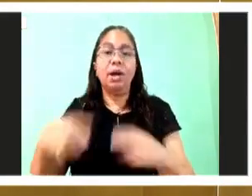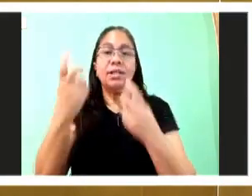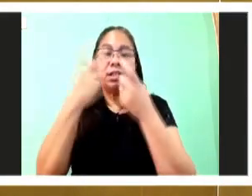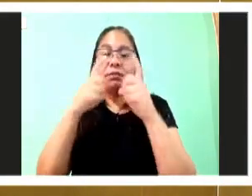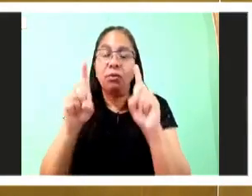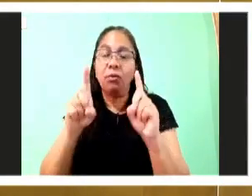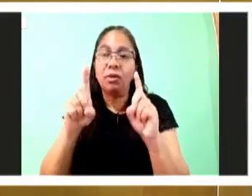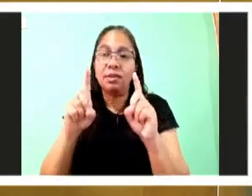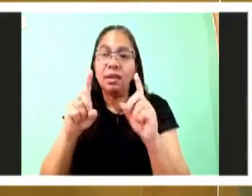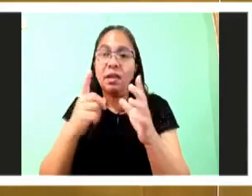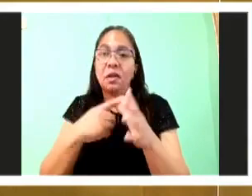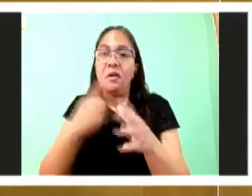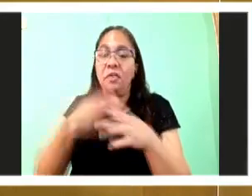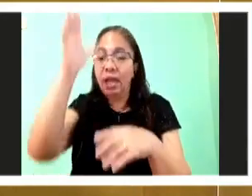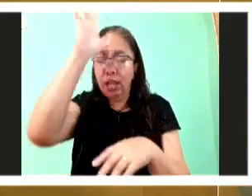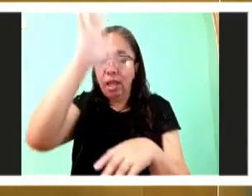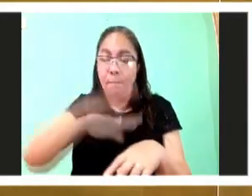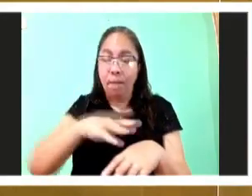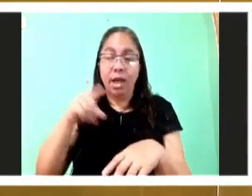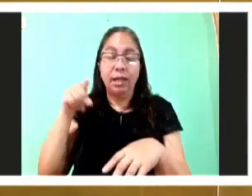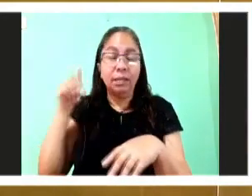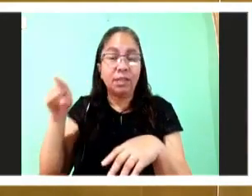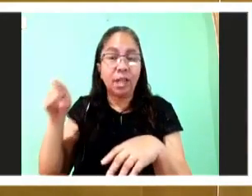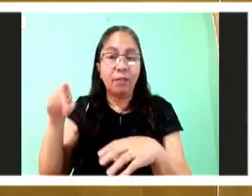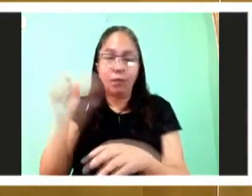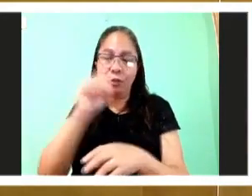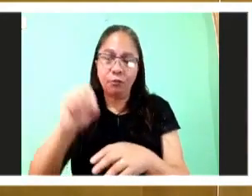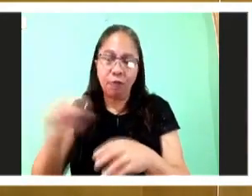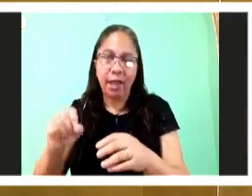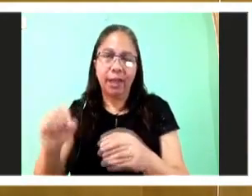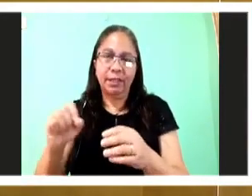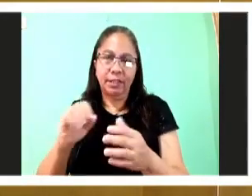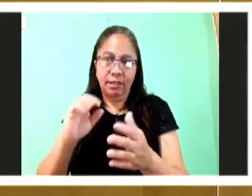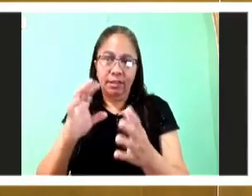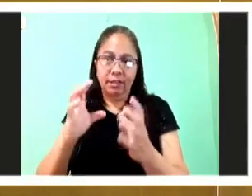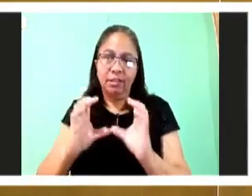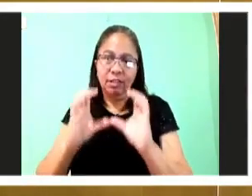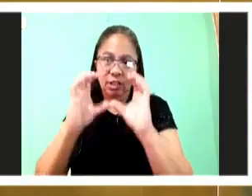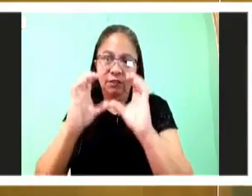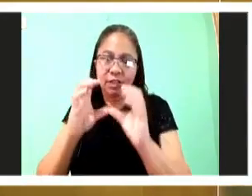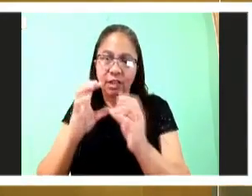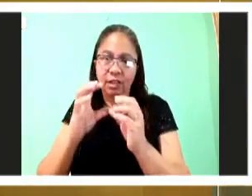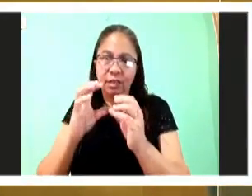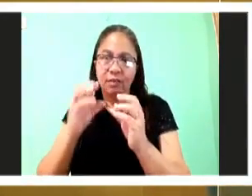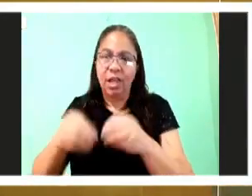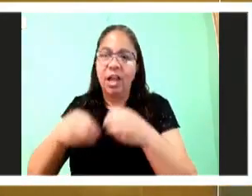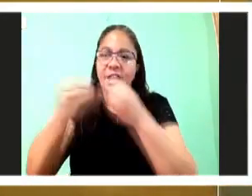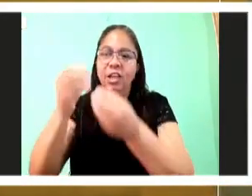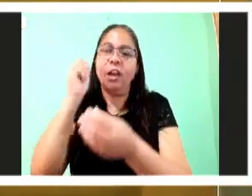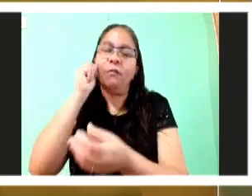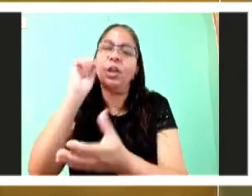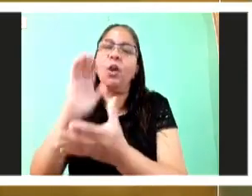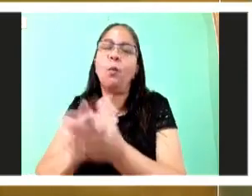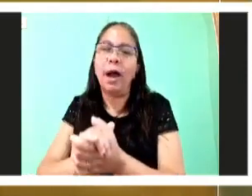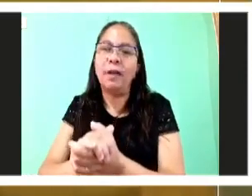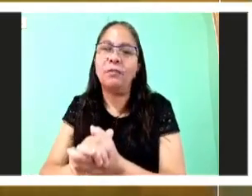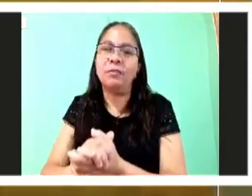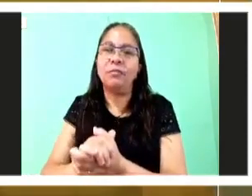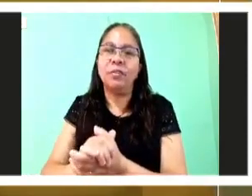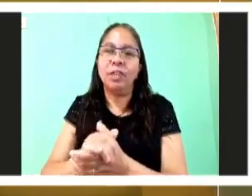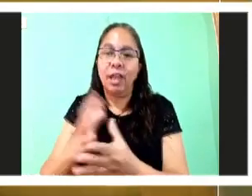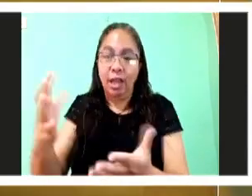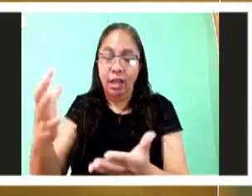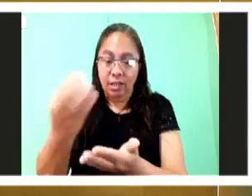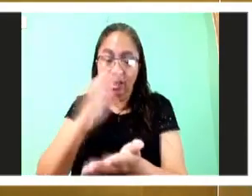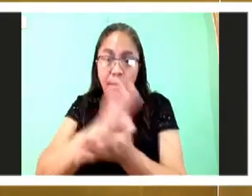man to write up the writ and put it in the hand of his wife, and then she has to leave